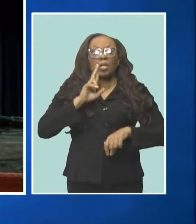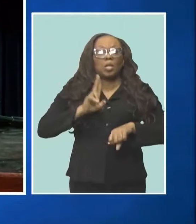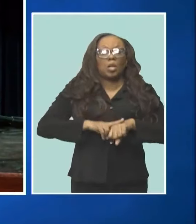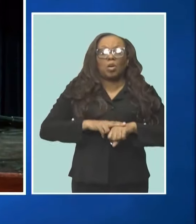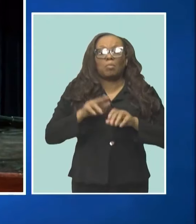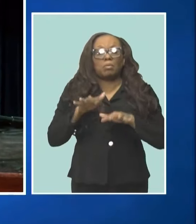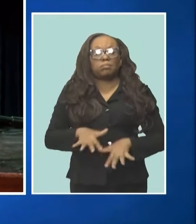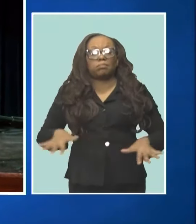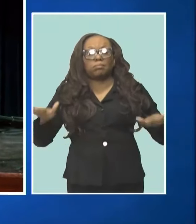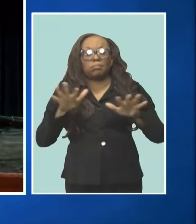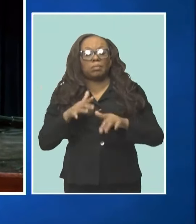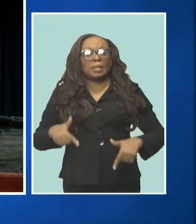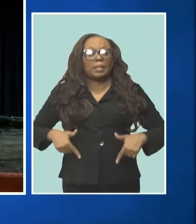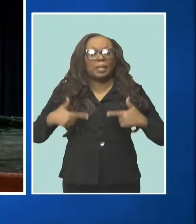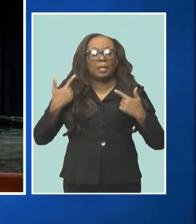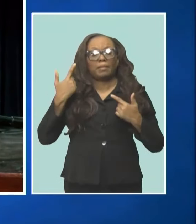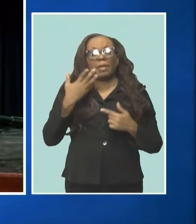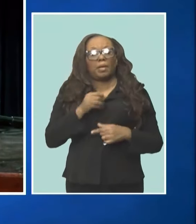landscape of labor.